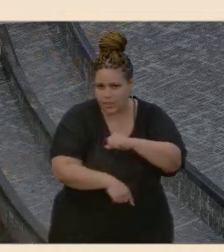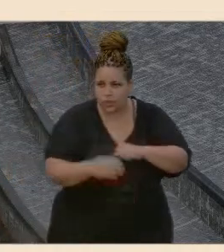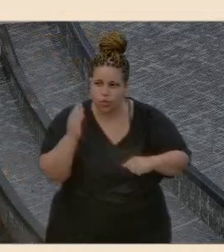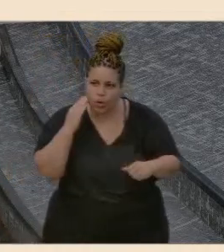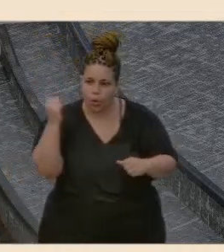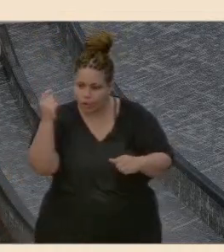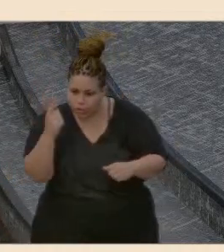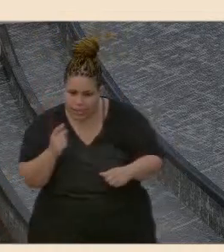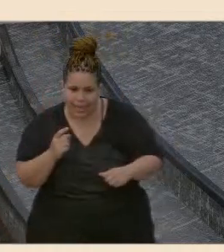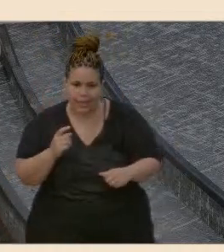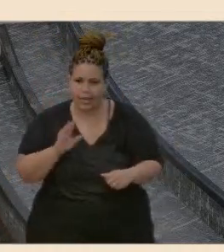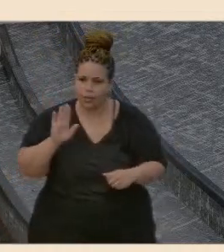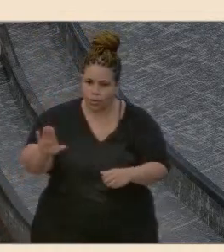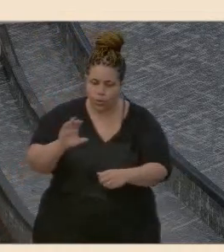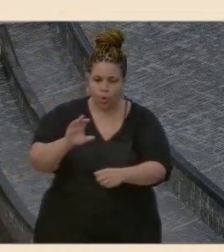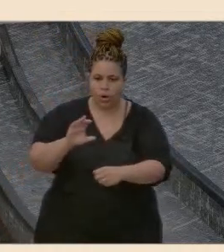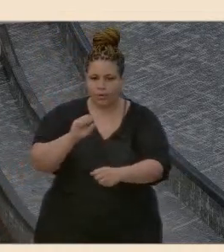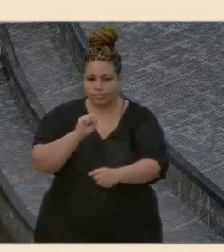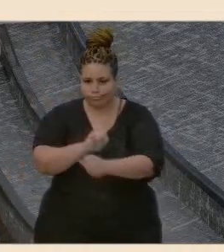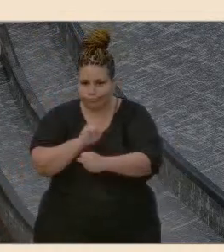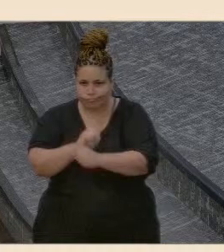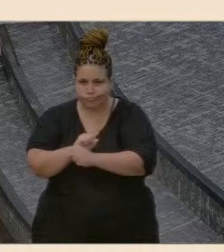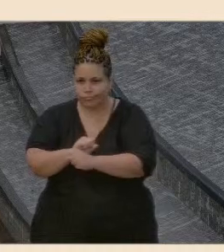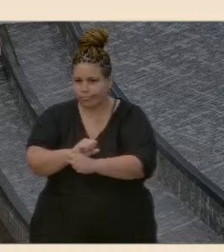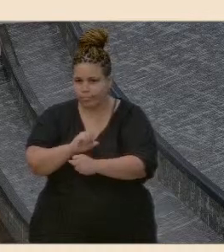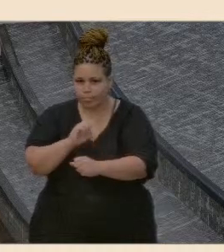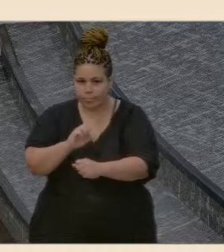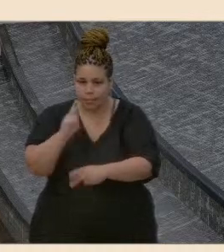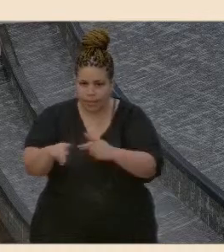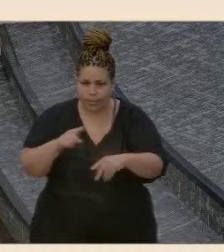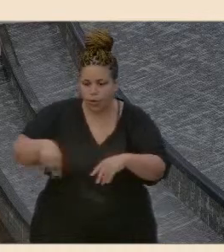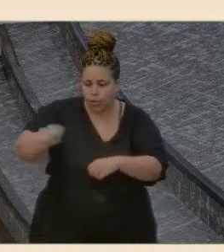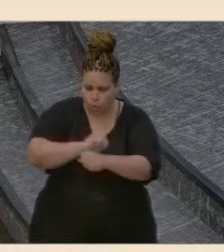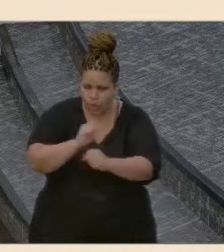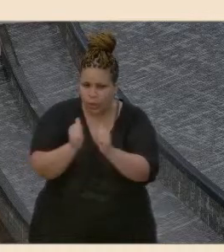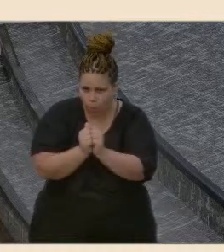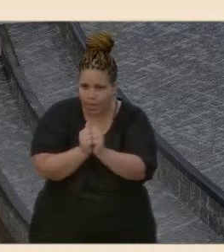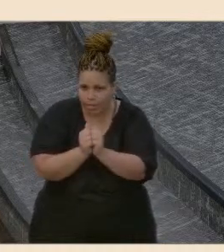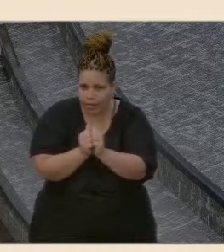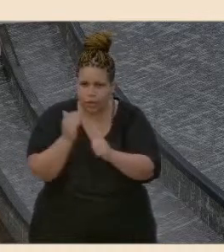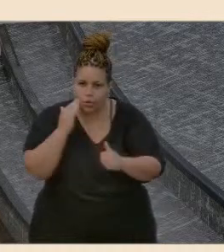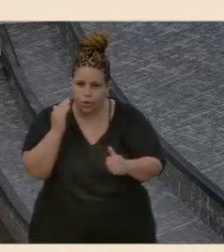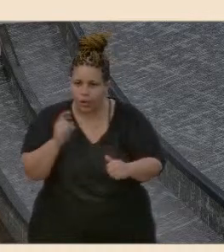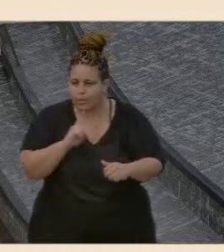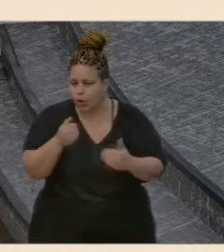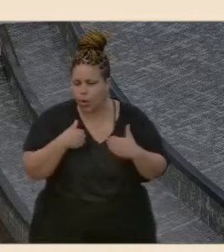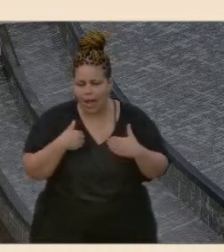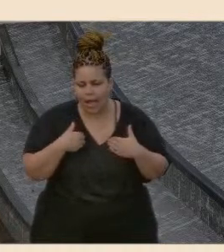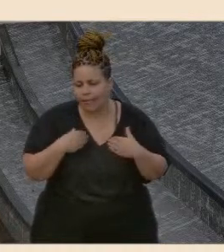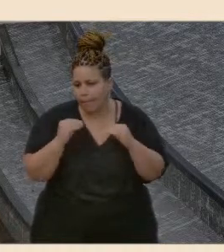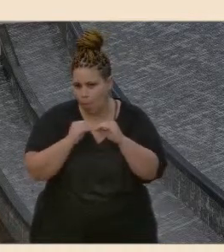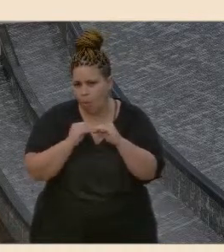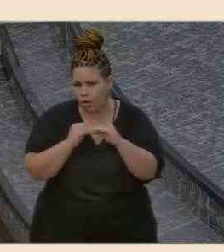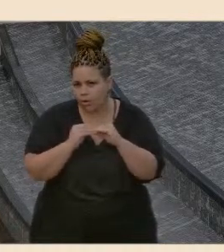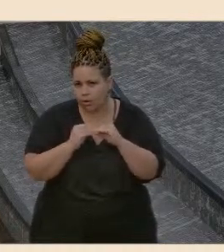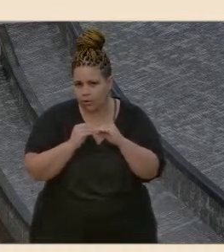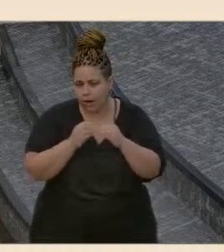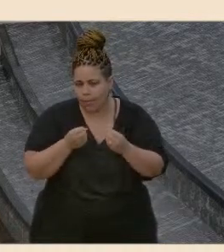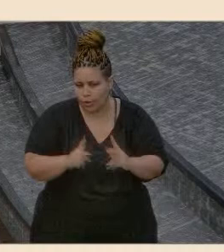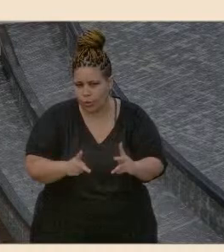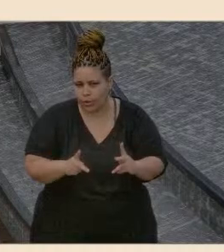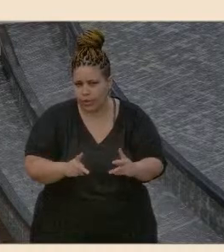with. And that was great about this training. And I'm sure we're going to have plenty more. All